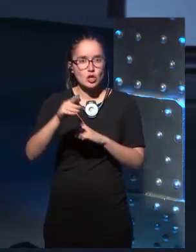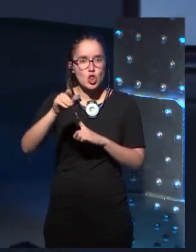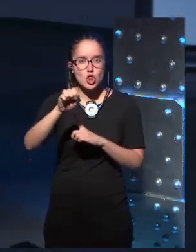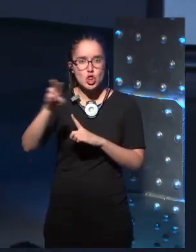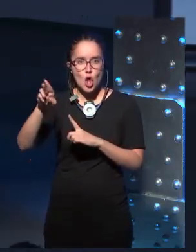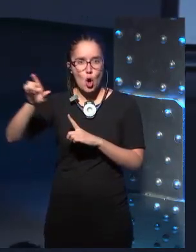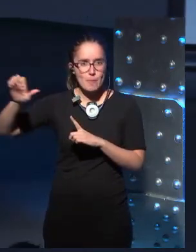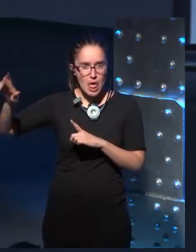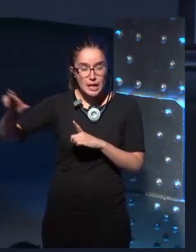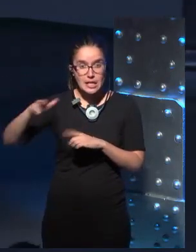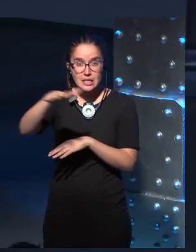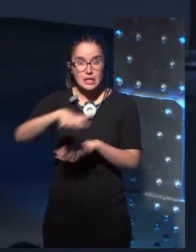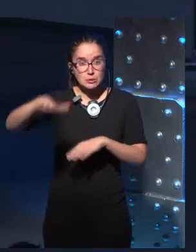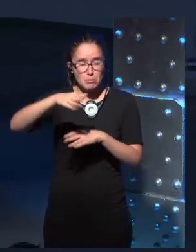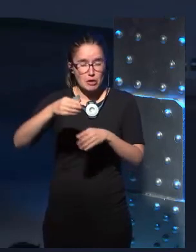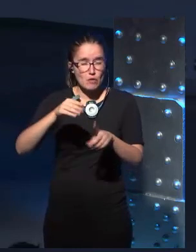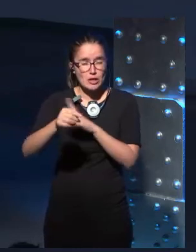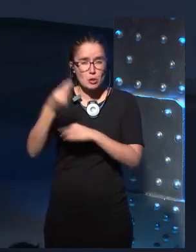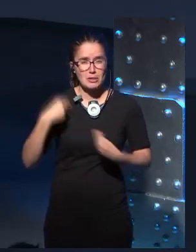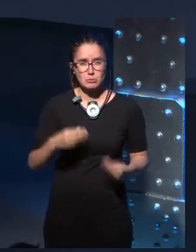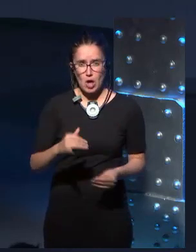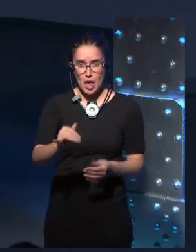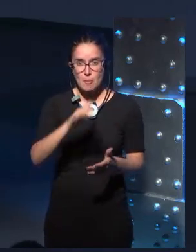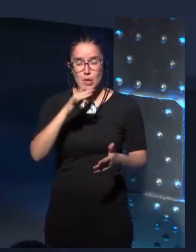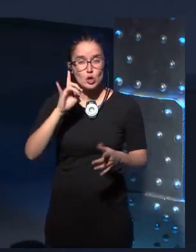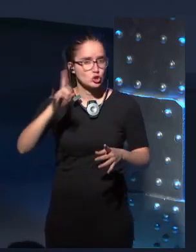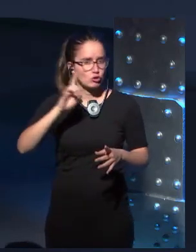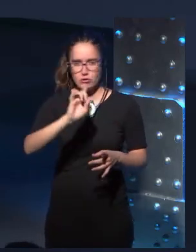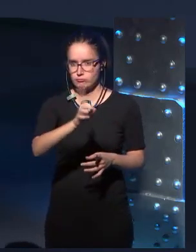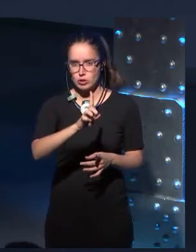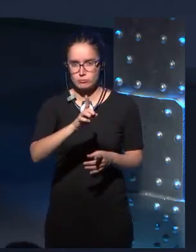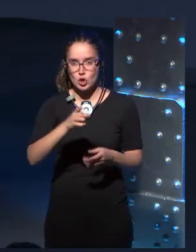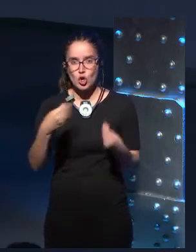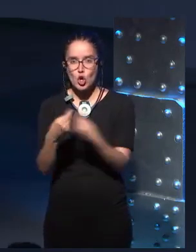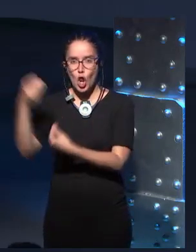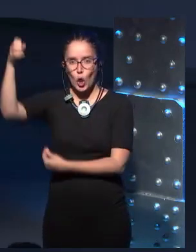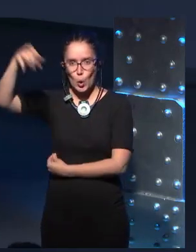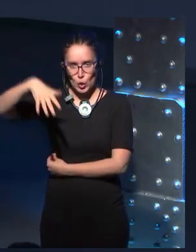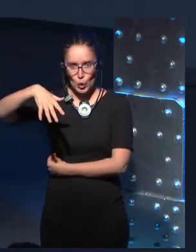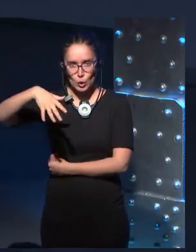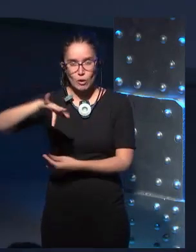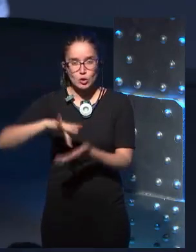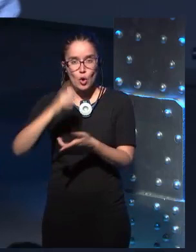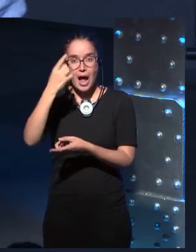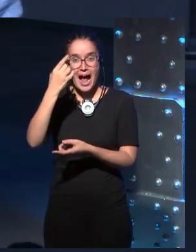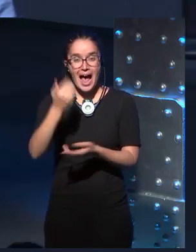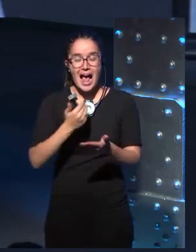effect exists as well, but not with sound, with light. When something moves towards you, it looks